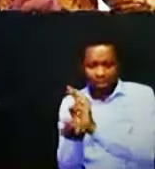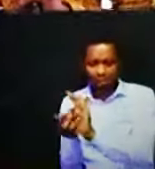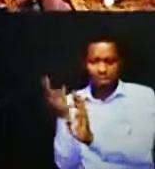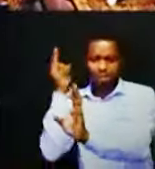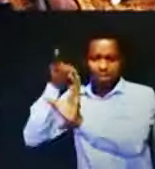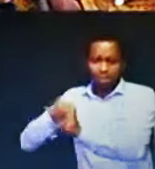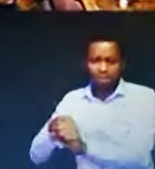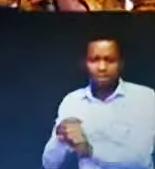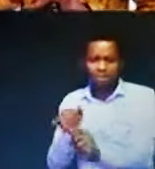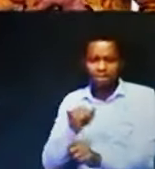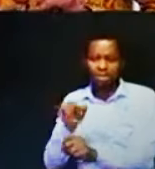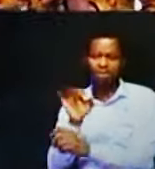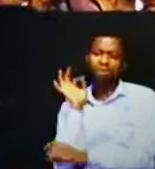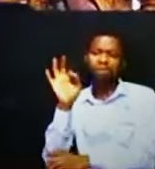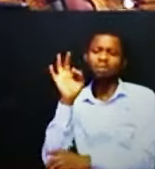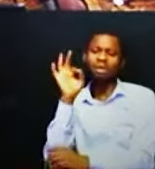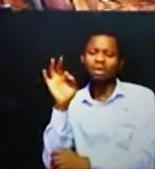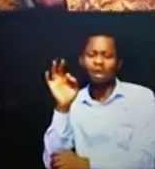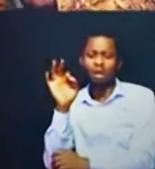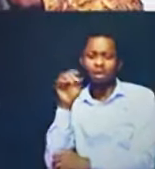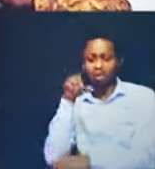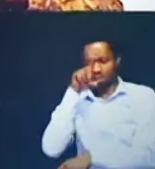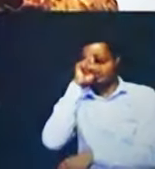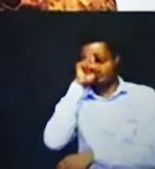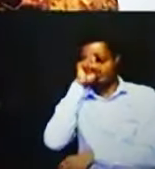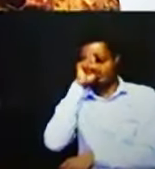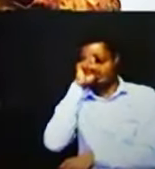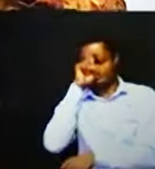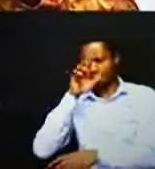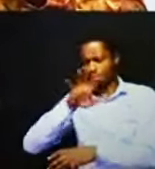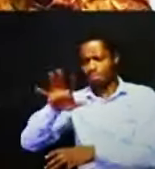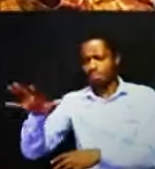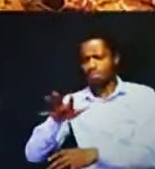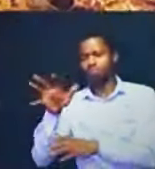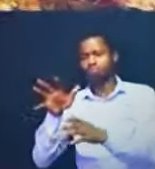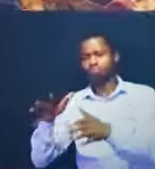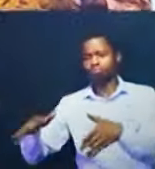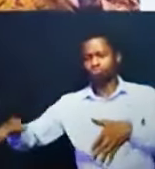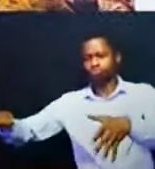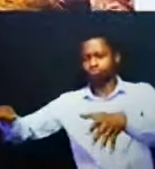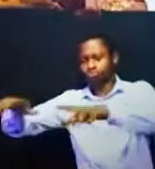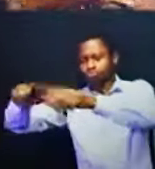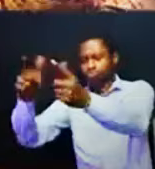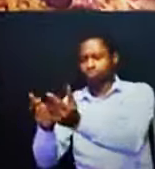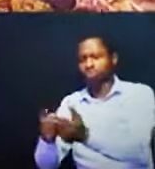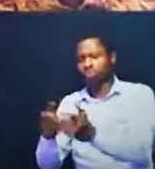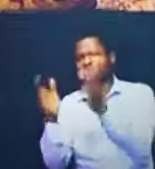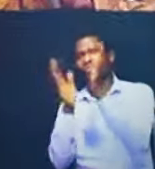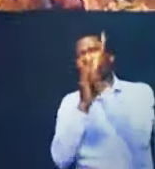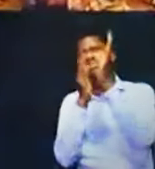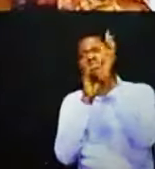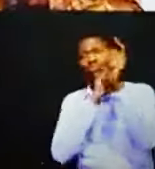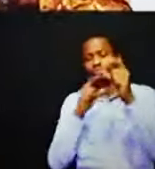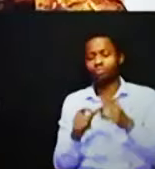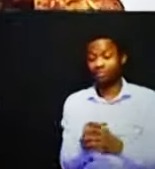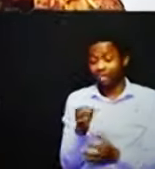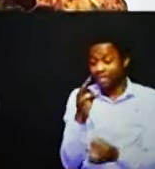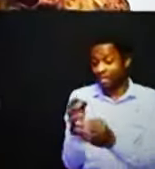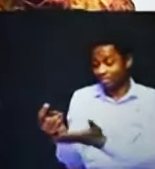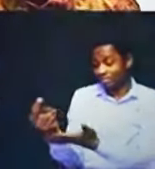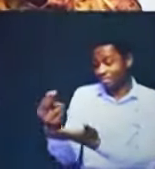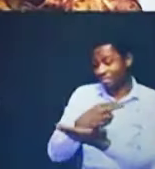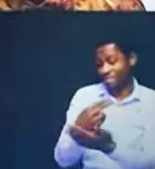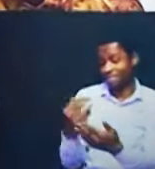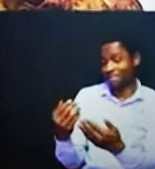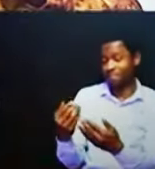minti wo hye onyankopon ani onyam. Turn from evil and do good. Wo modi atwo ho fi bone ho na ye papa. And the people will praise